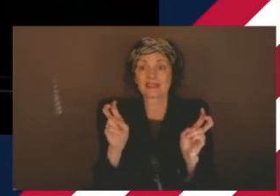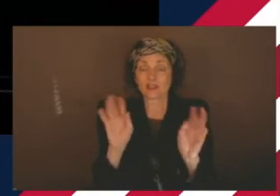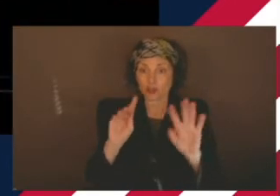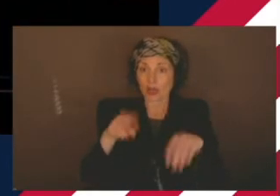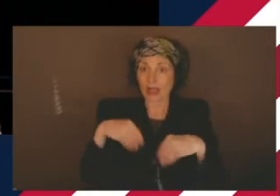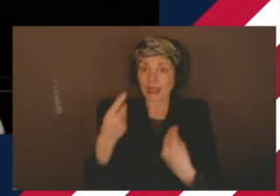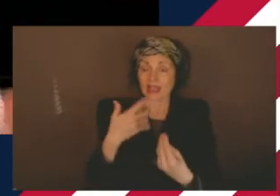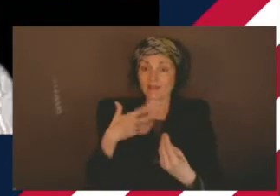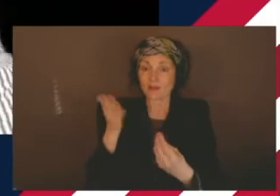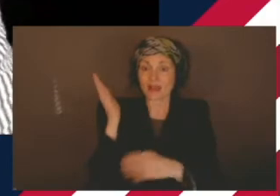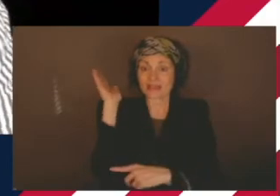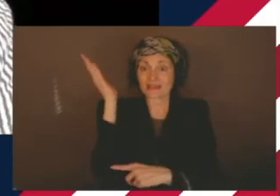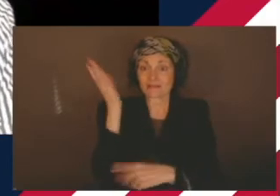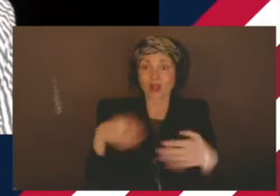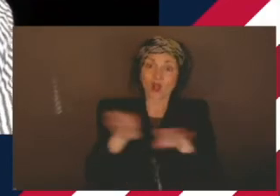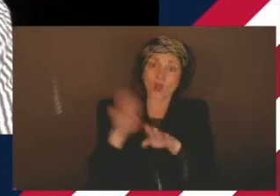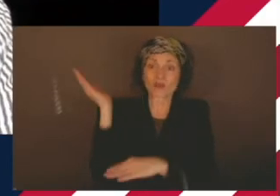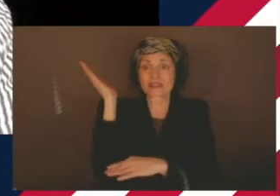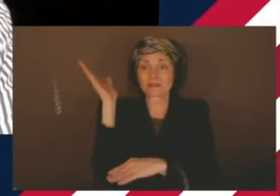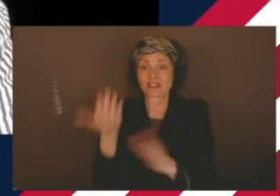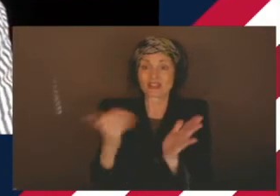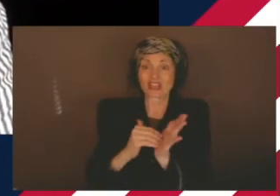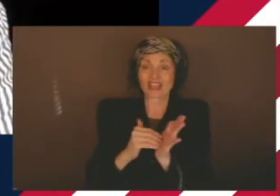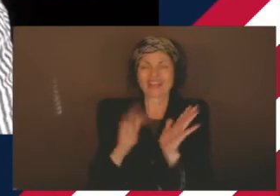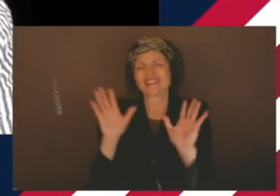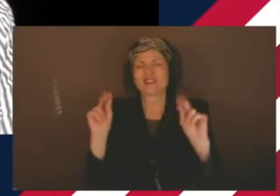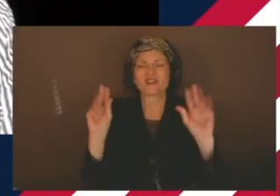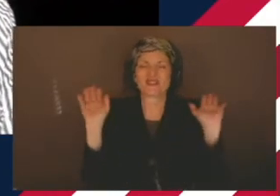closing again? All right.